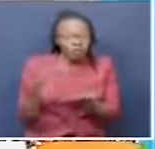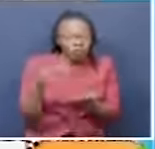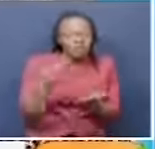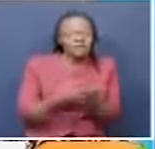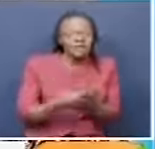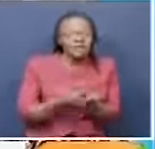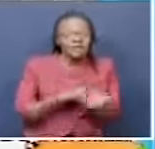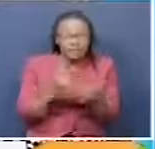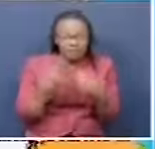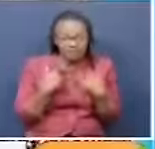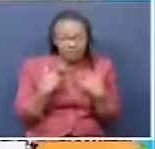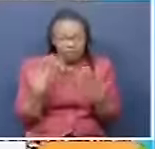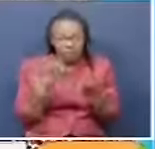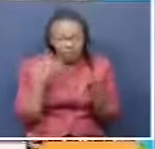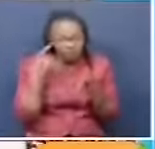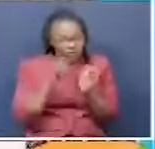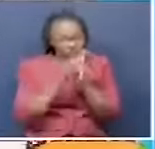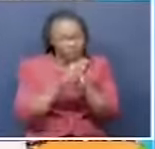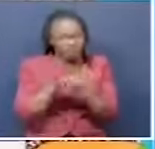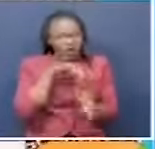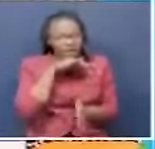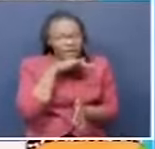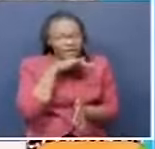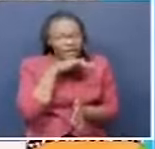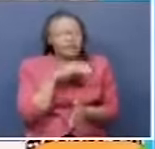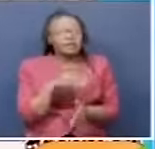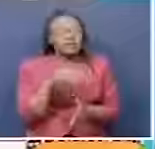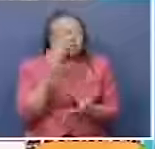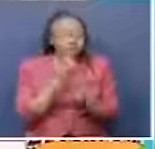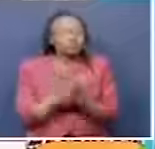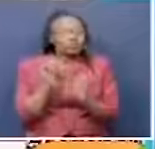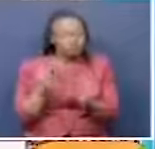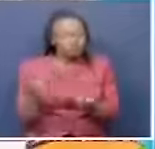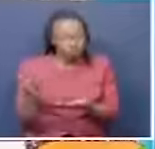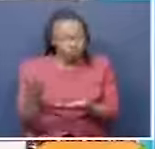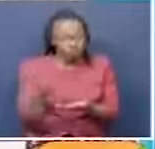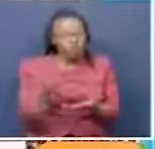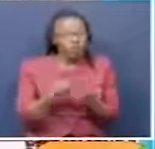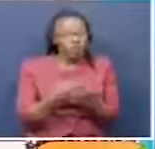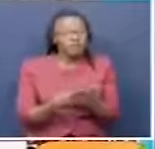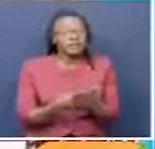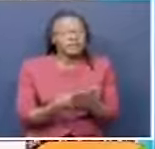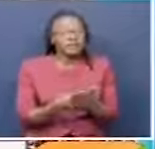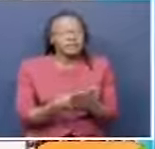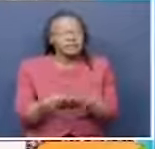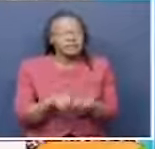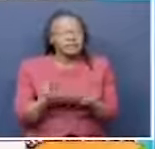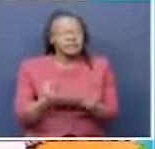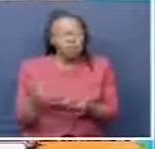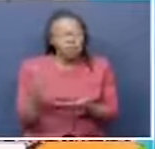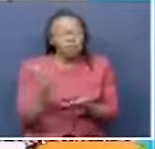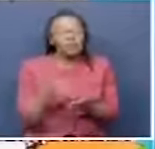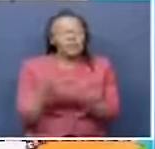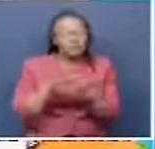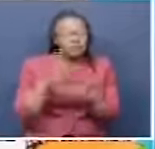for example, Raila has proven that he can actually fundraise as a presidential candidate. It's very difficult. You can mobilize votes for